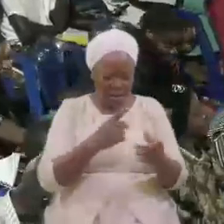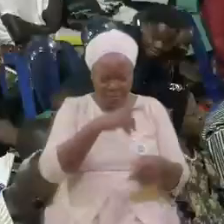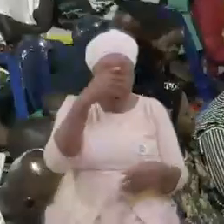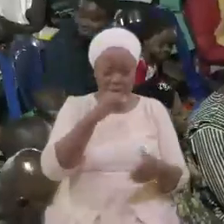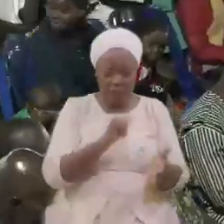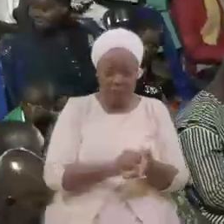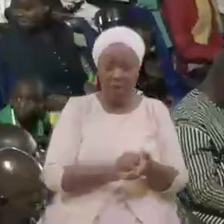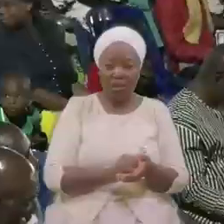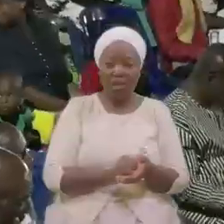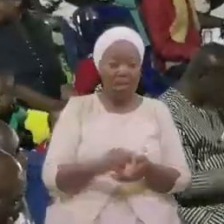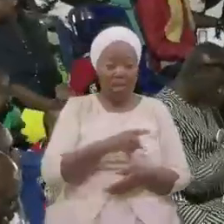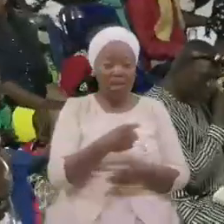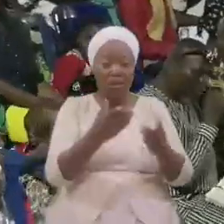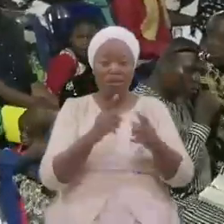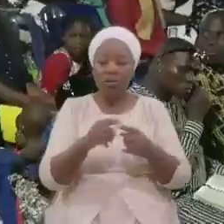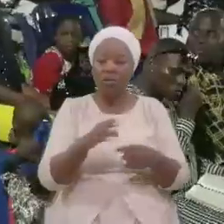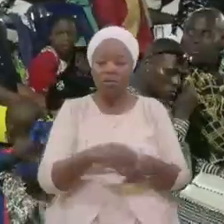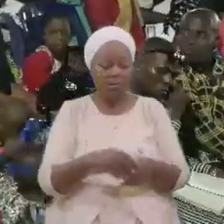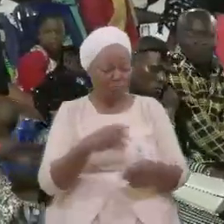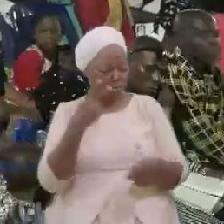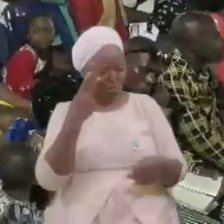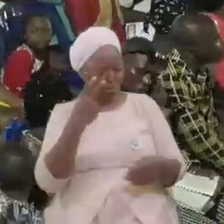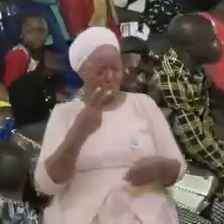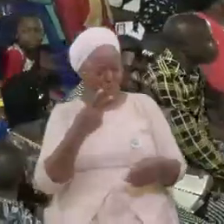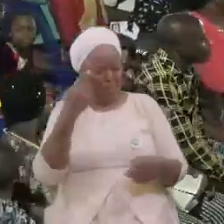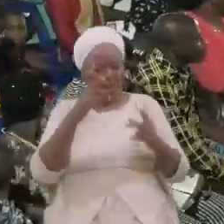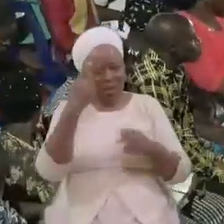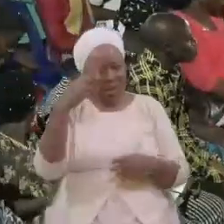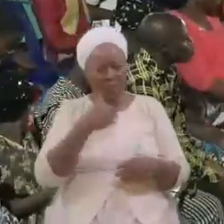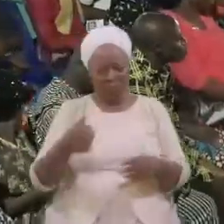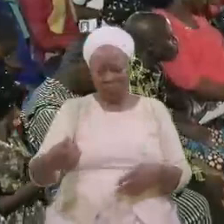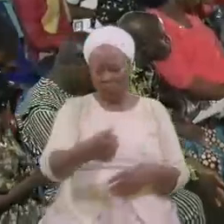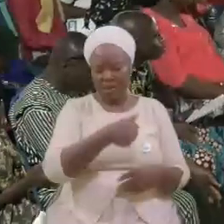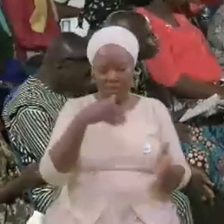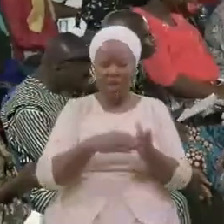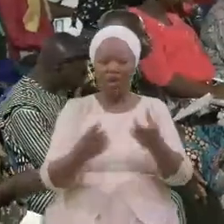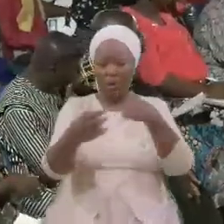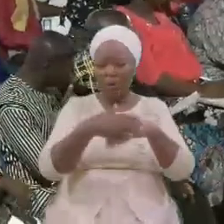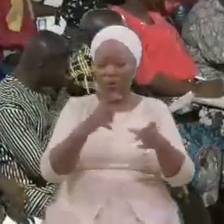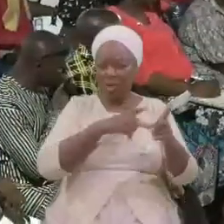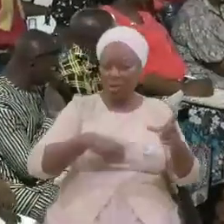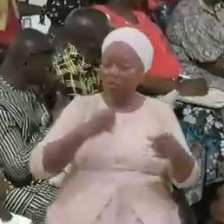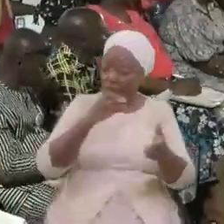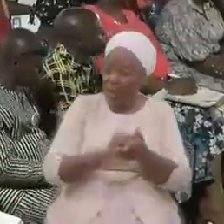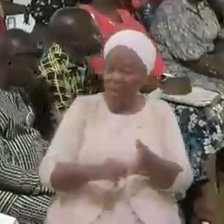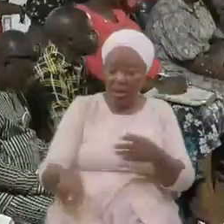that, they want to re-examine themselves and come afresh to the Lord so that they can